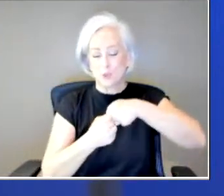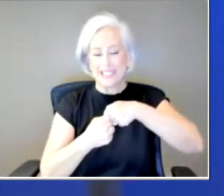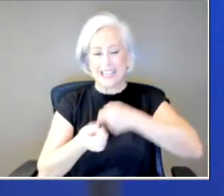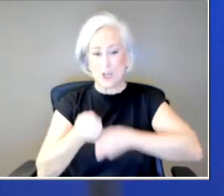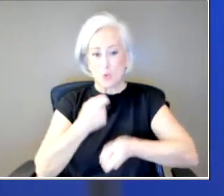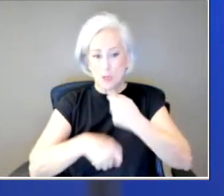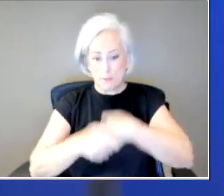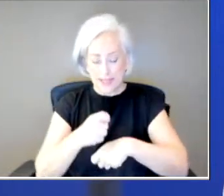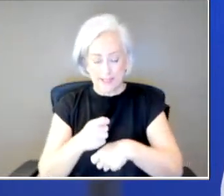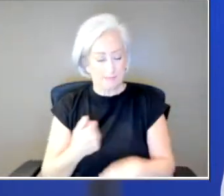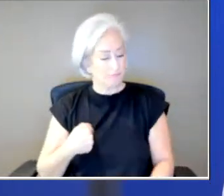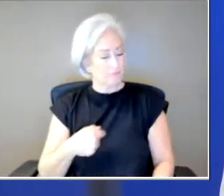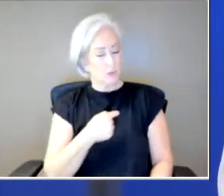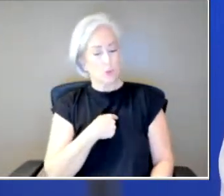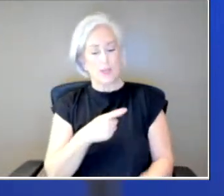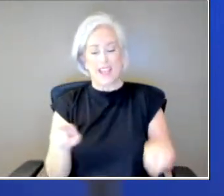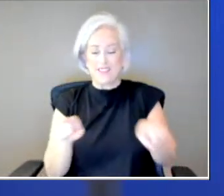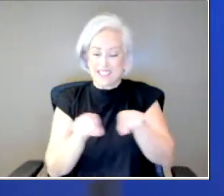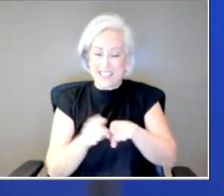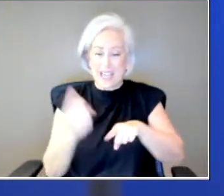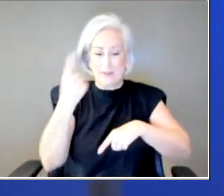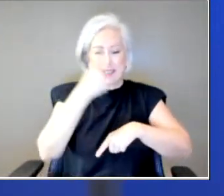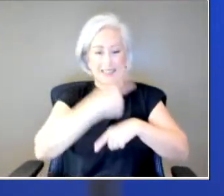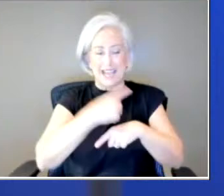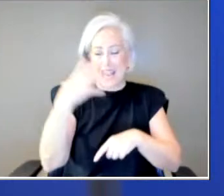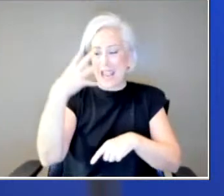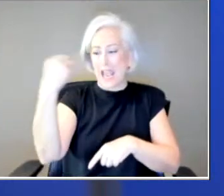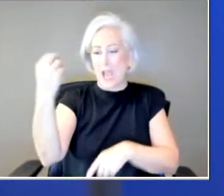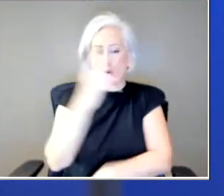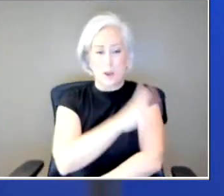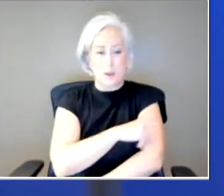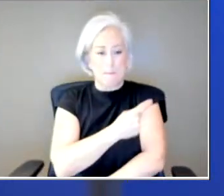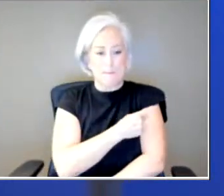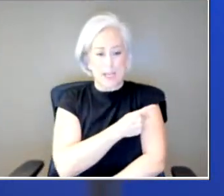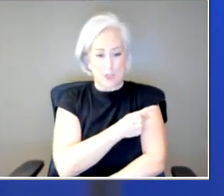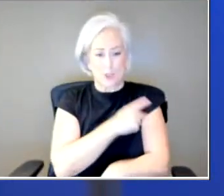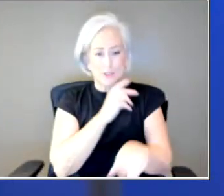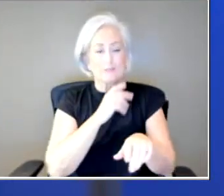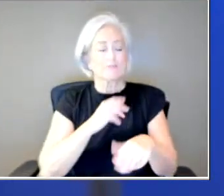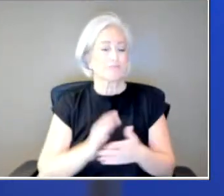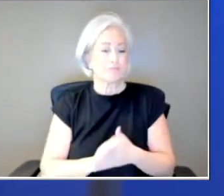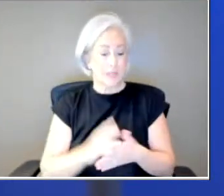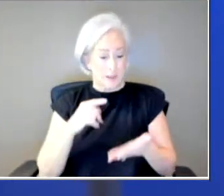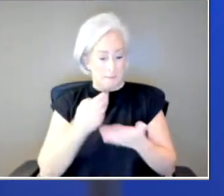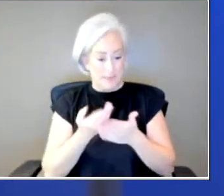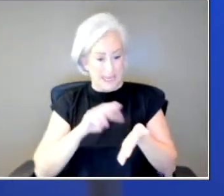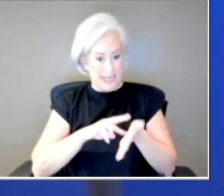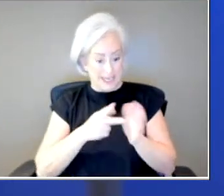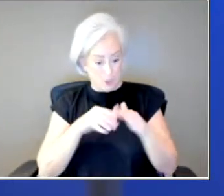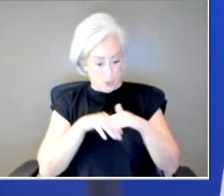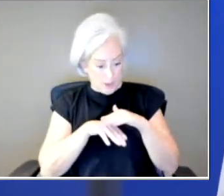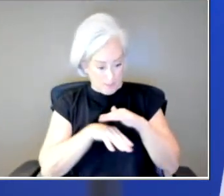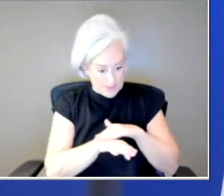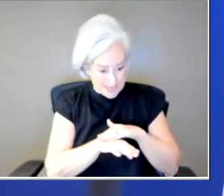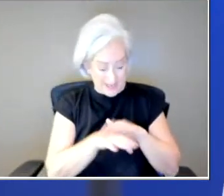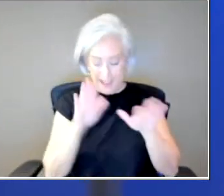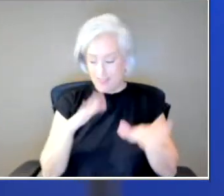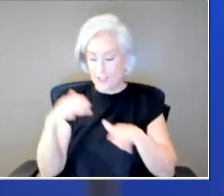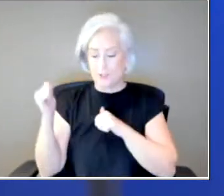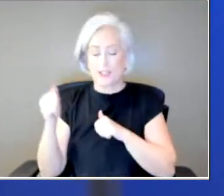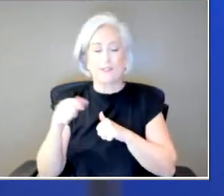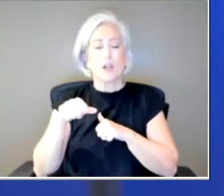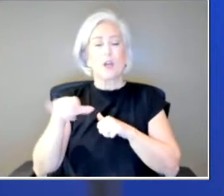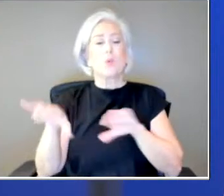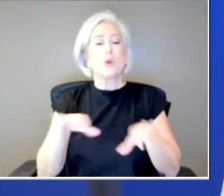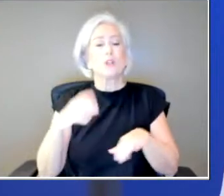outpatient procedure. So they'll come in that day, leave later that same day. Our whole procedure is done under something called conscious sedation. So with conscious